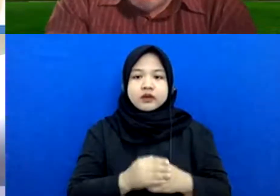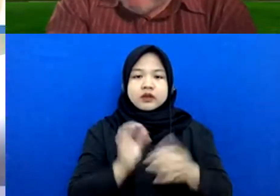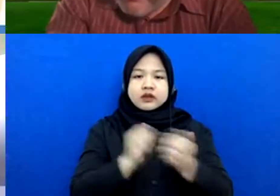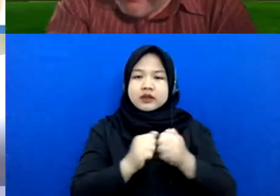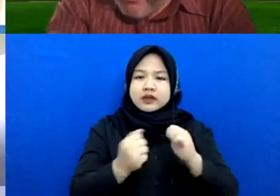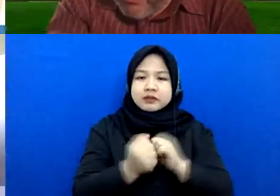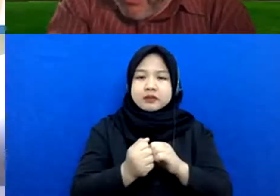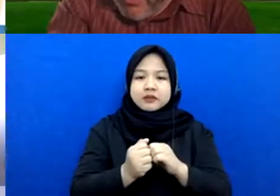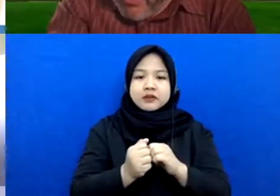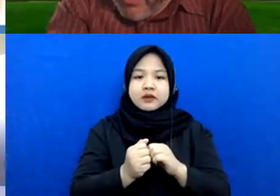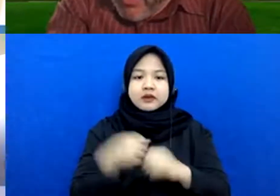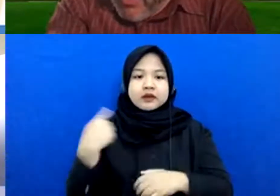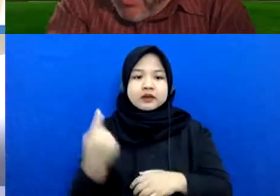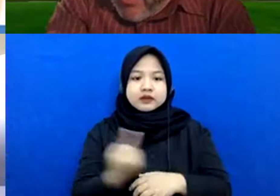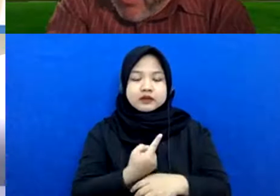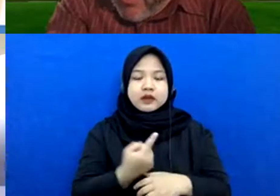for you.